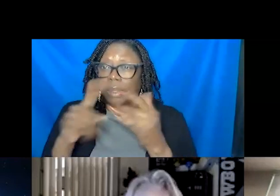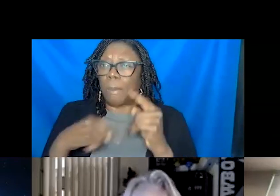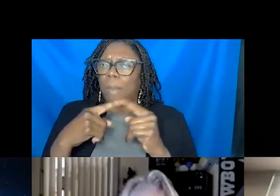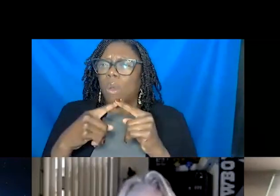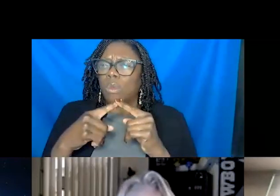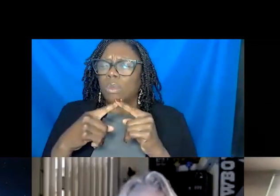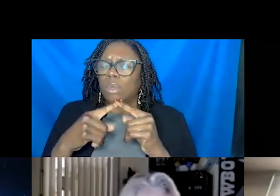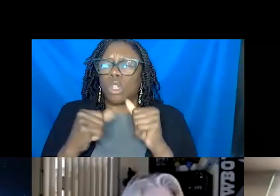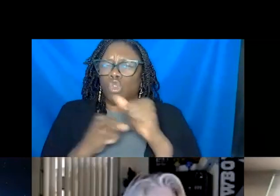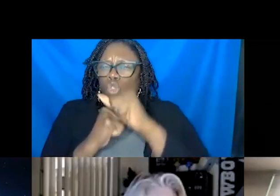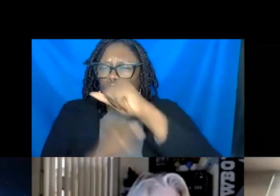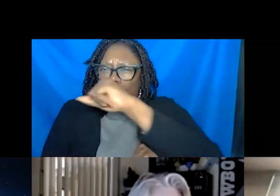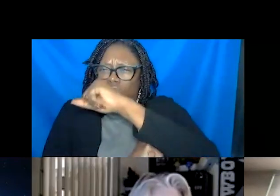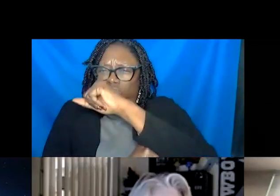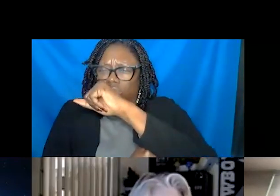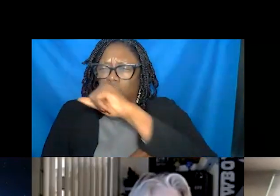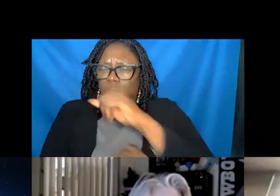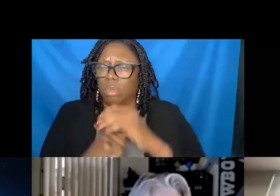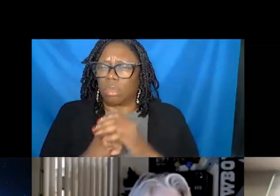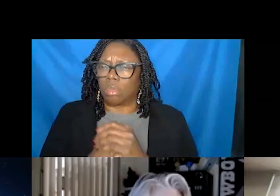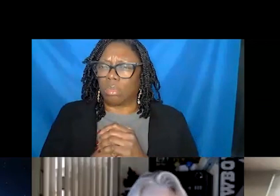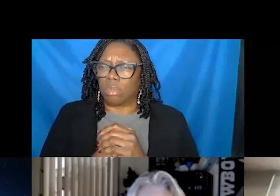some structured